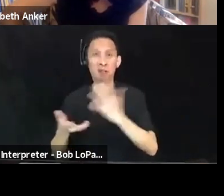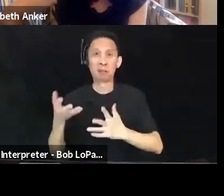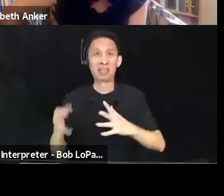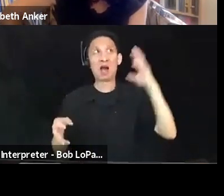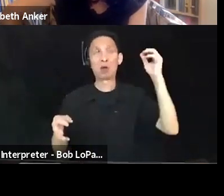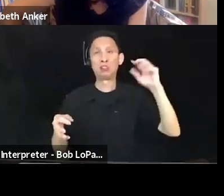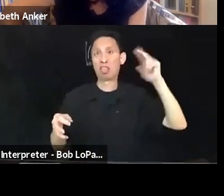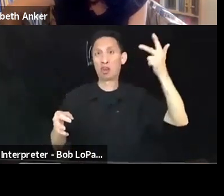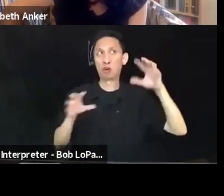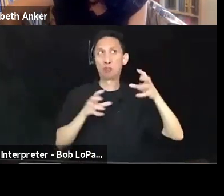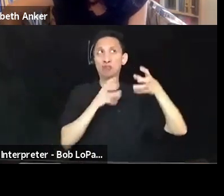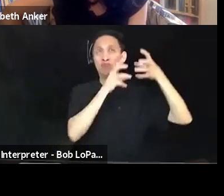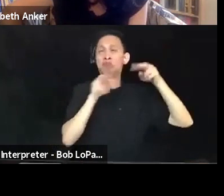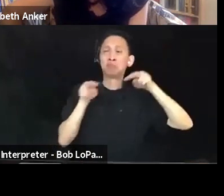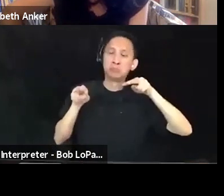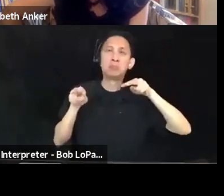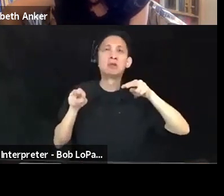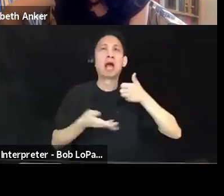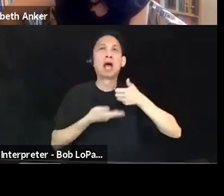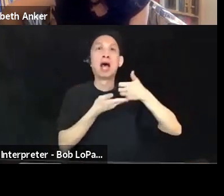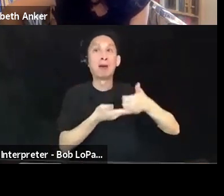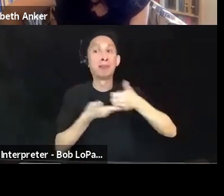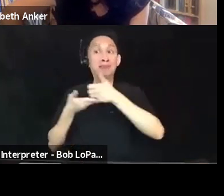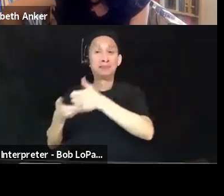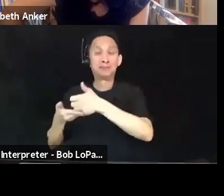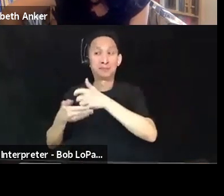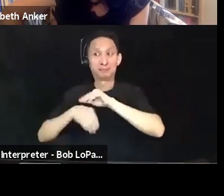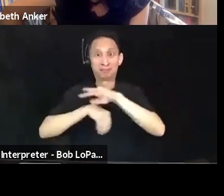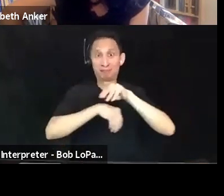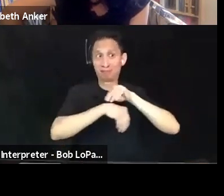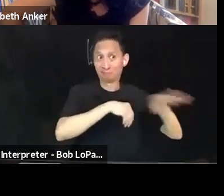a third party that that Brad mentioned,